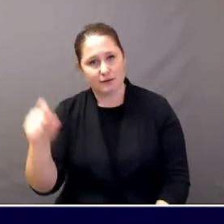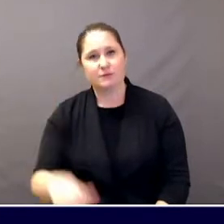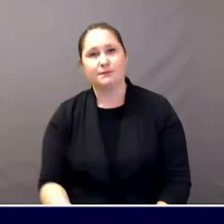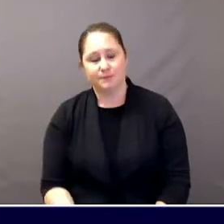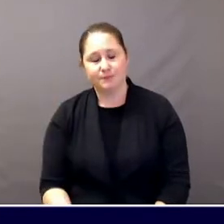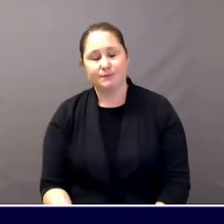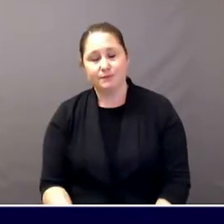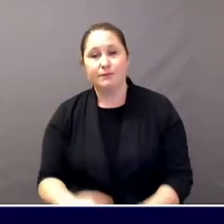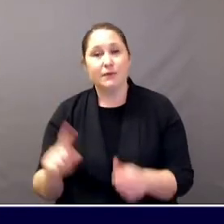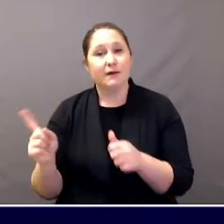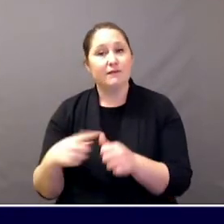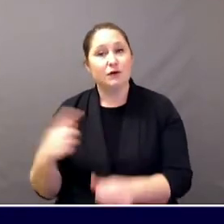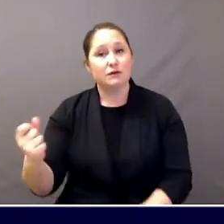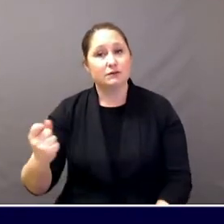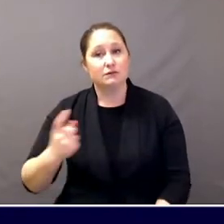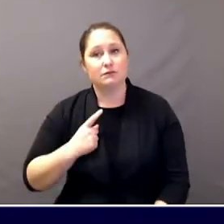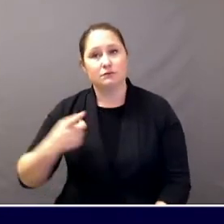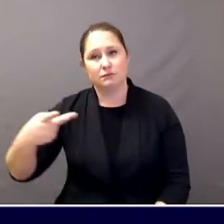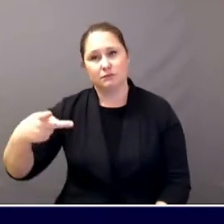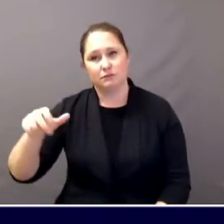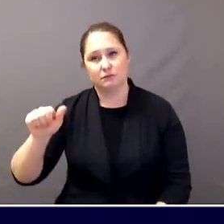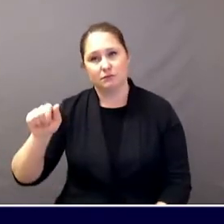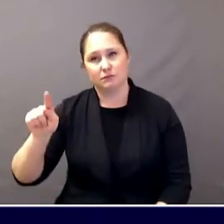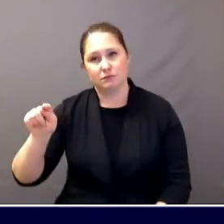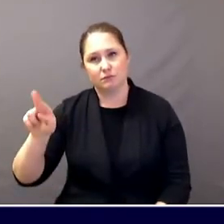this afternoon by turning to Patrick Whittle.